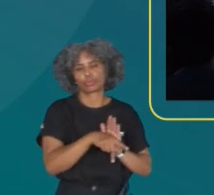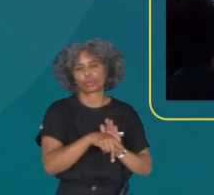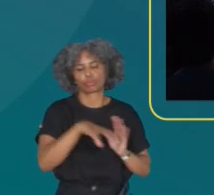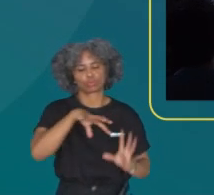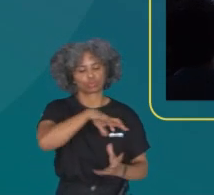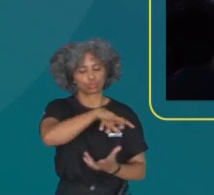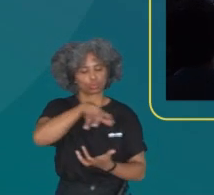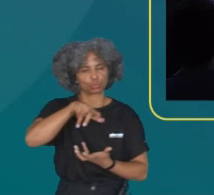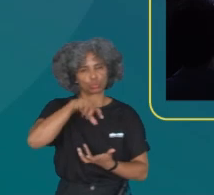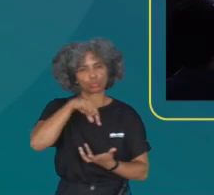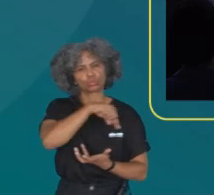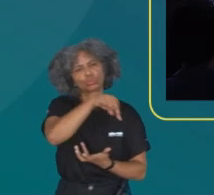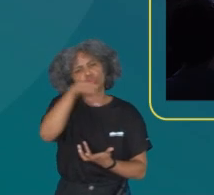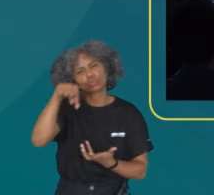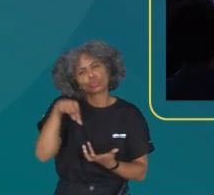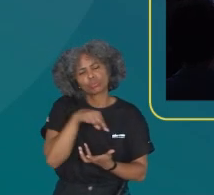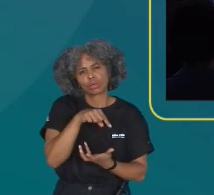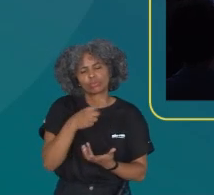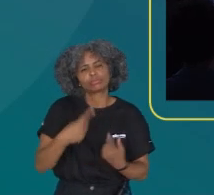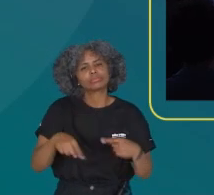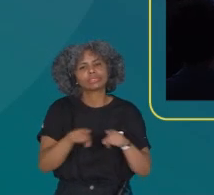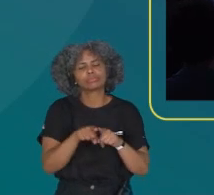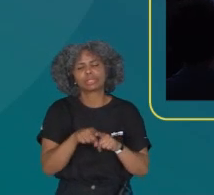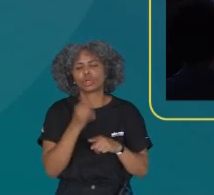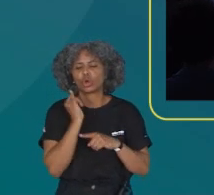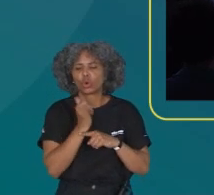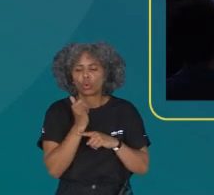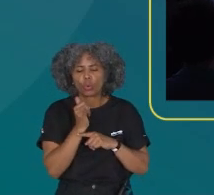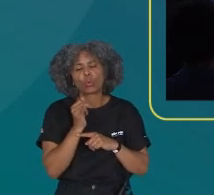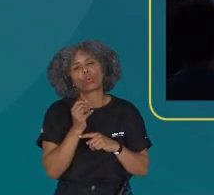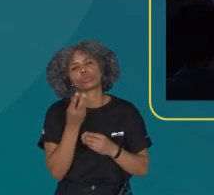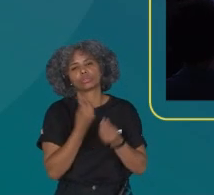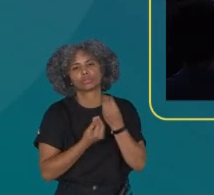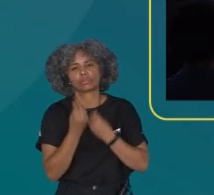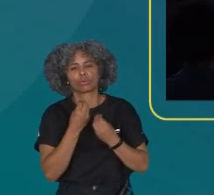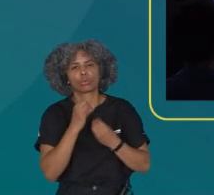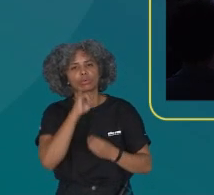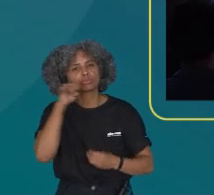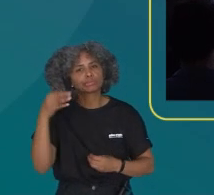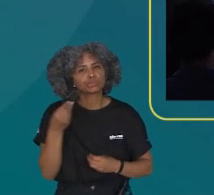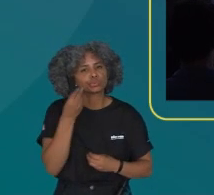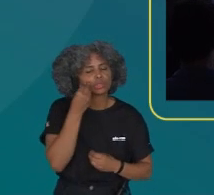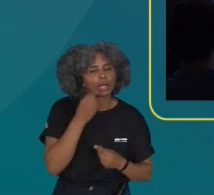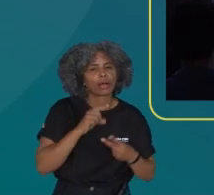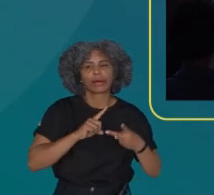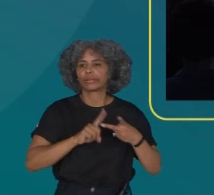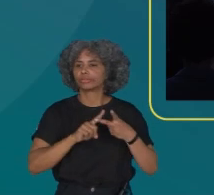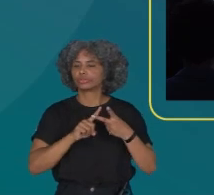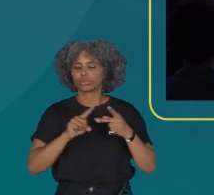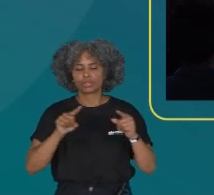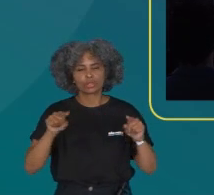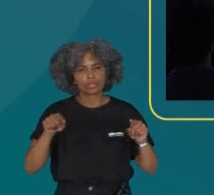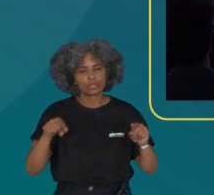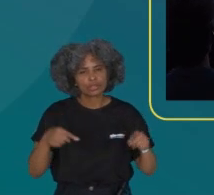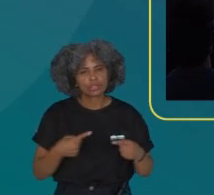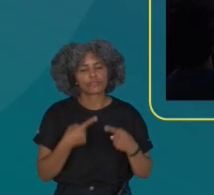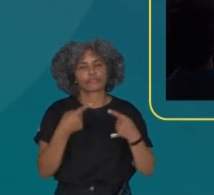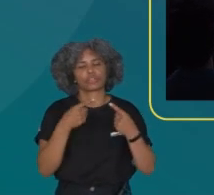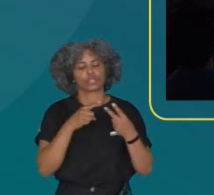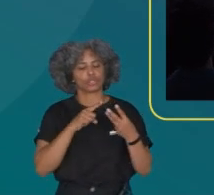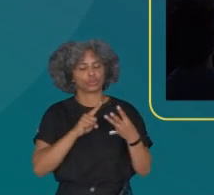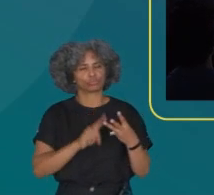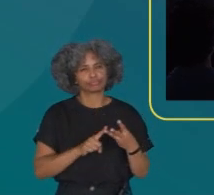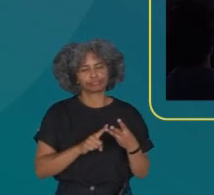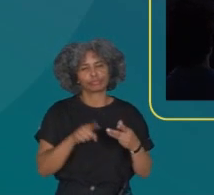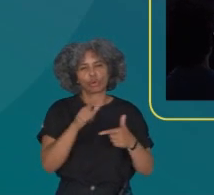the opportunities and challenges you face, and what are you doing to protect biodiversity in your city? Thank you. Thank